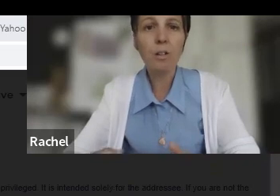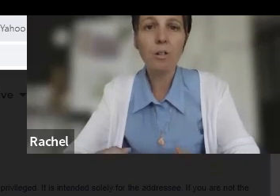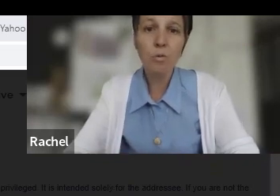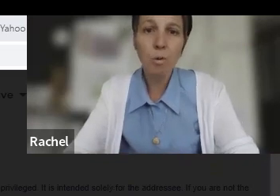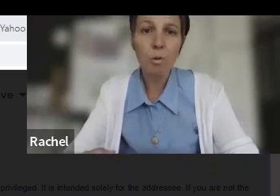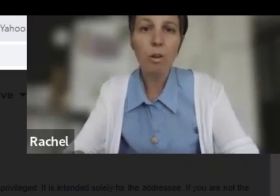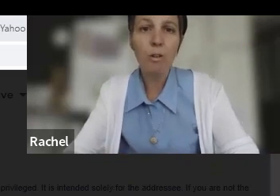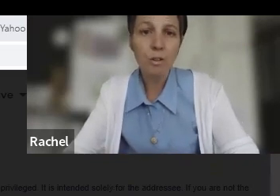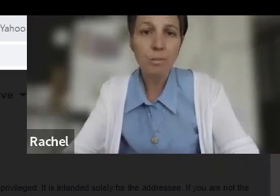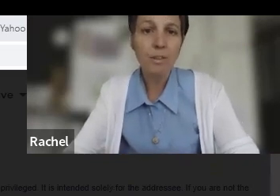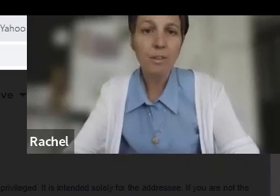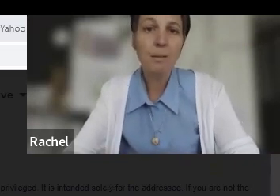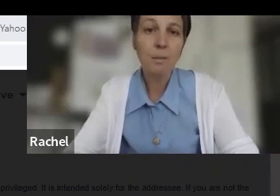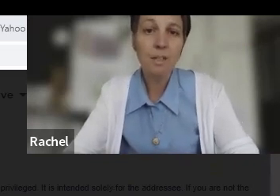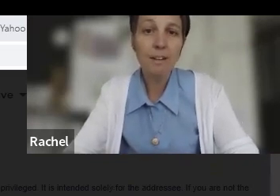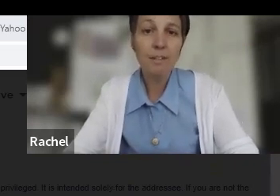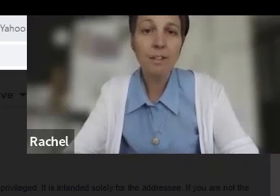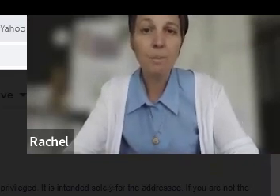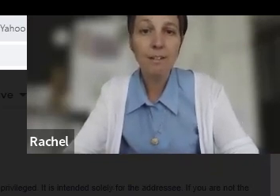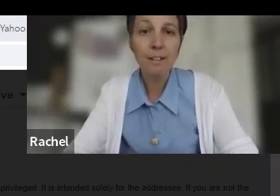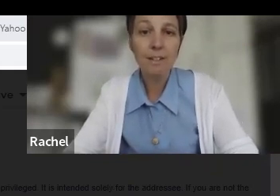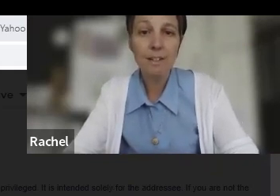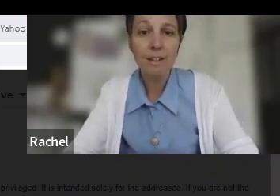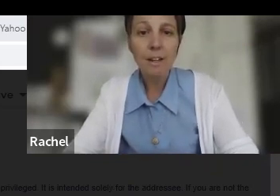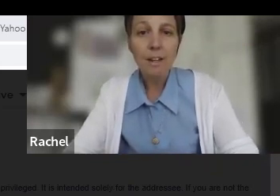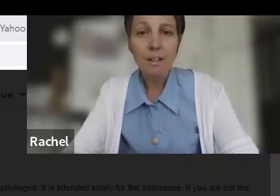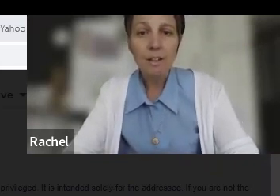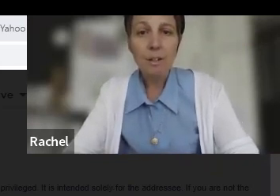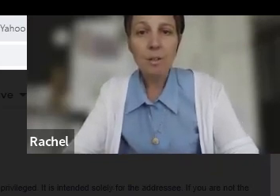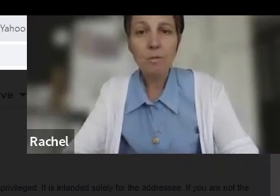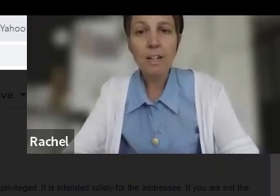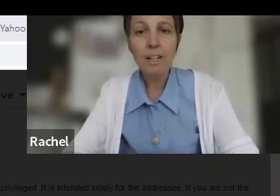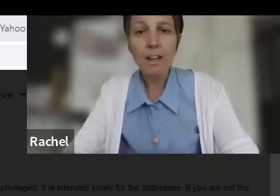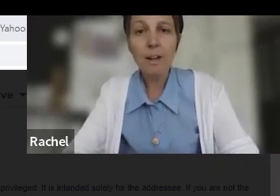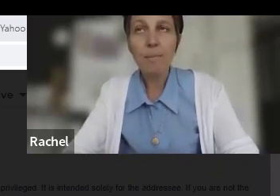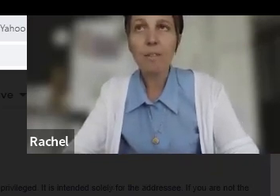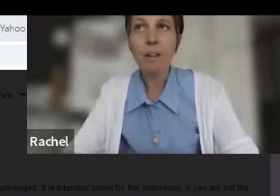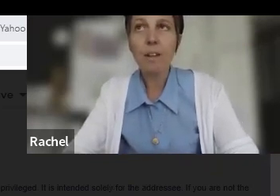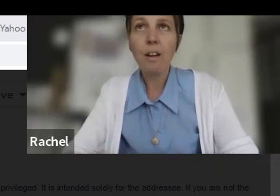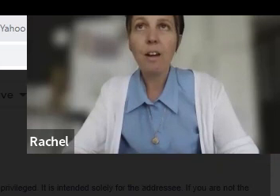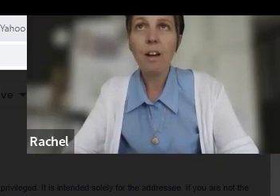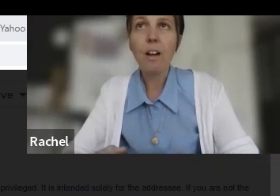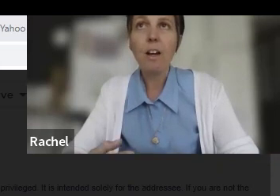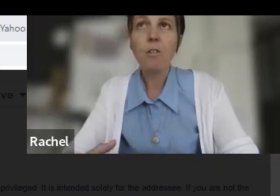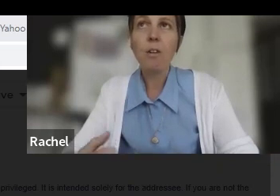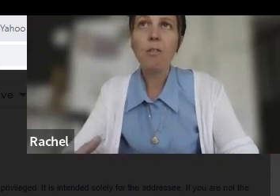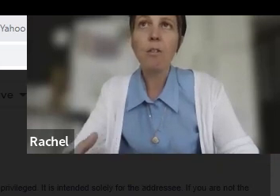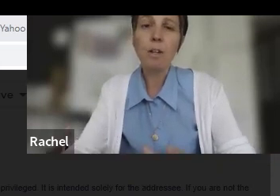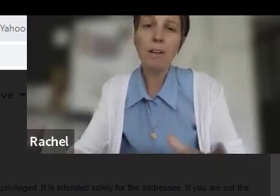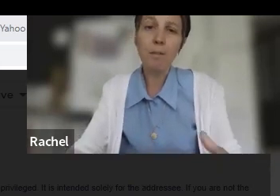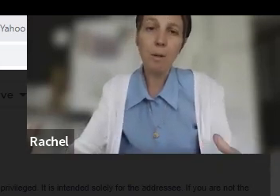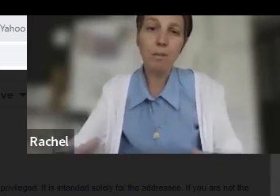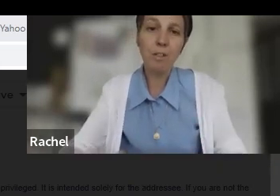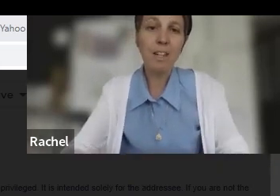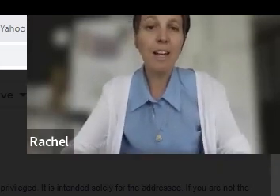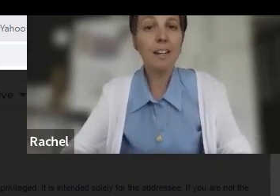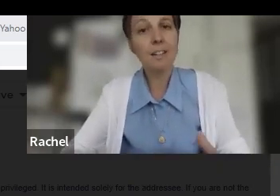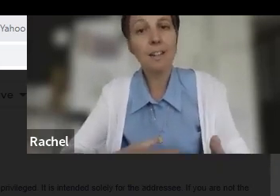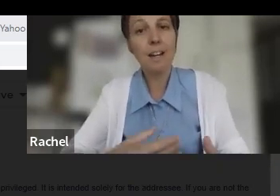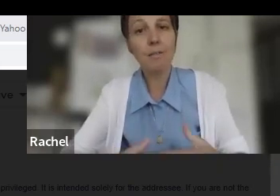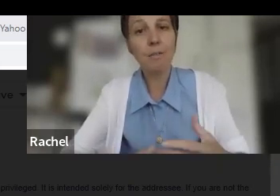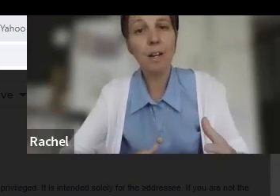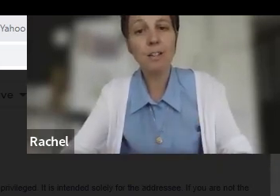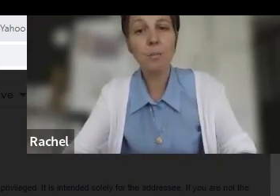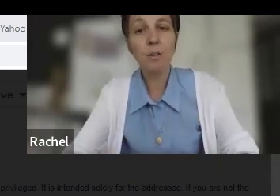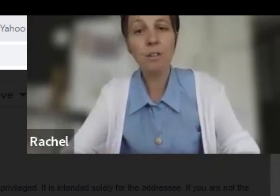kind of feel more in control of some of the symptoms they're experiencing. So it's really a great group again for people to